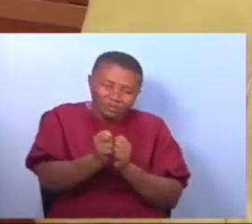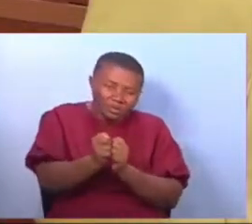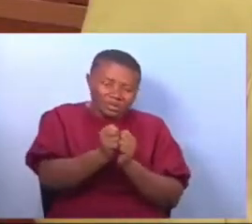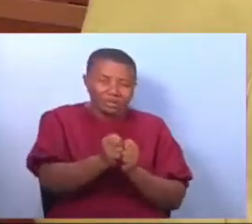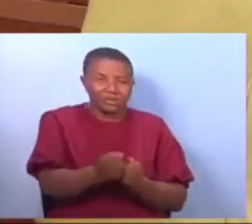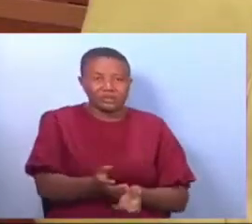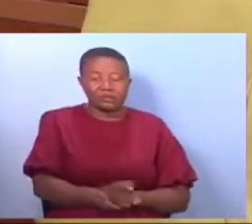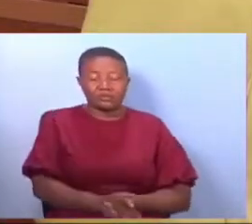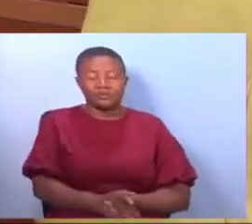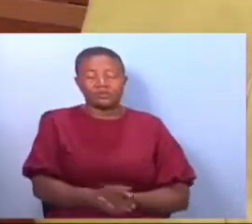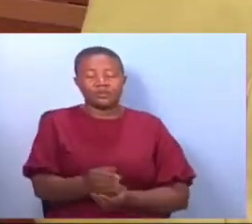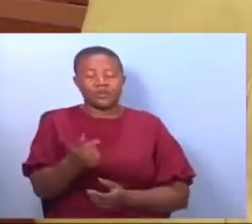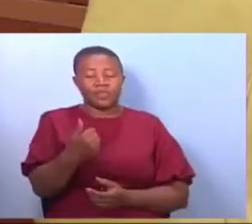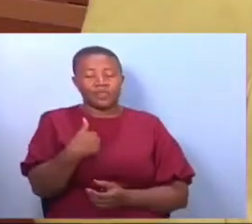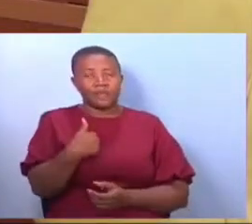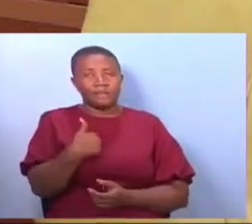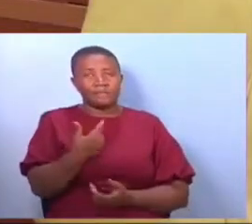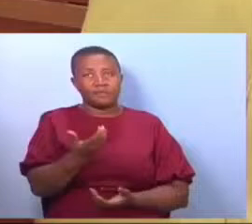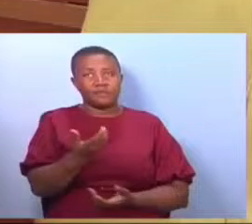been in two committees,